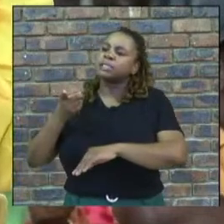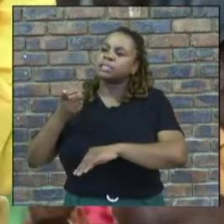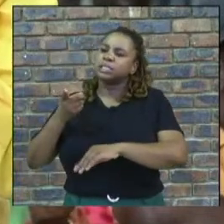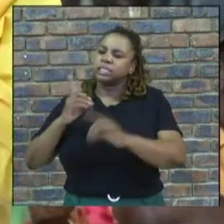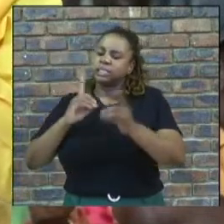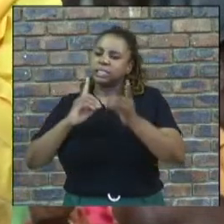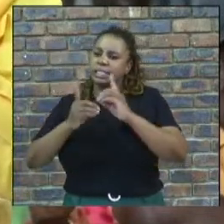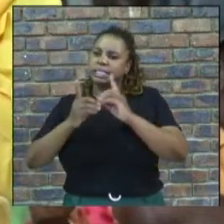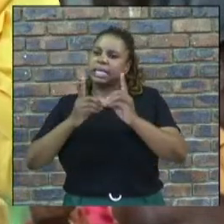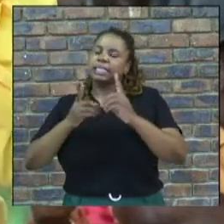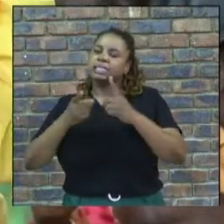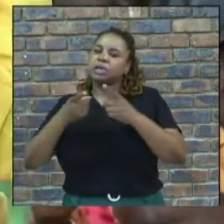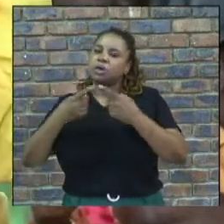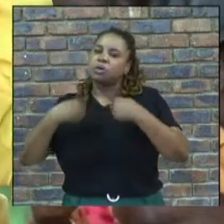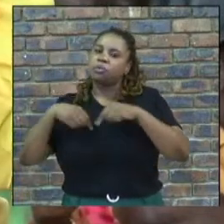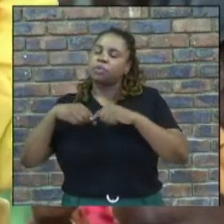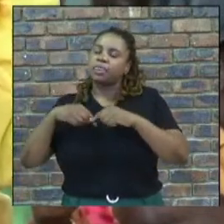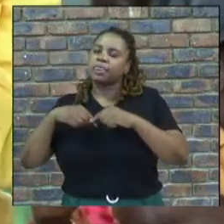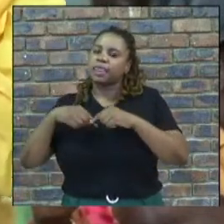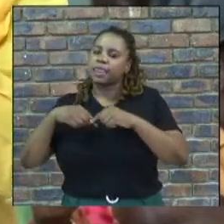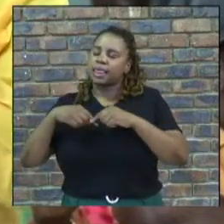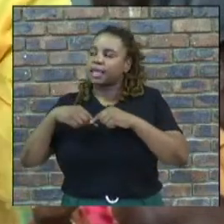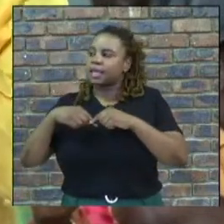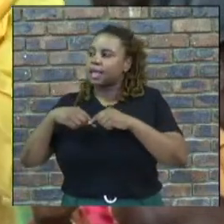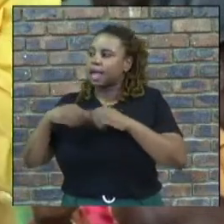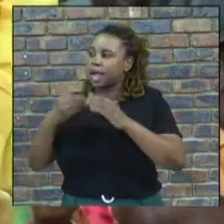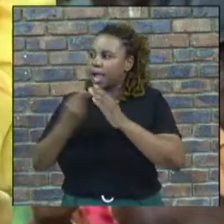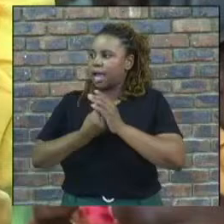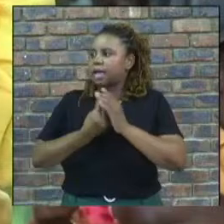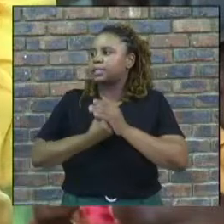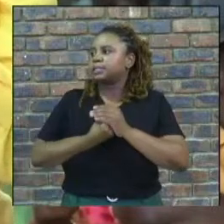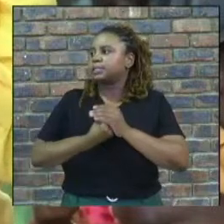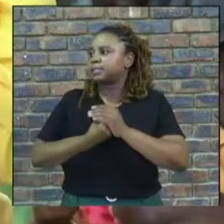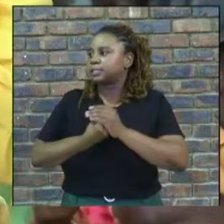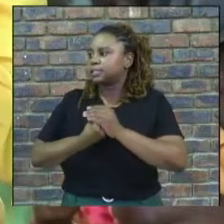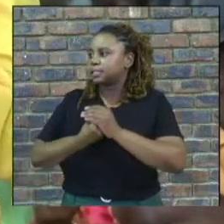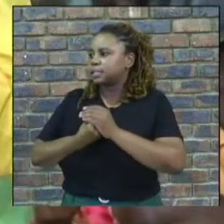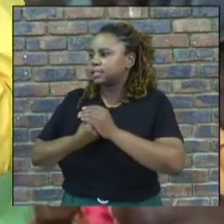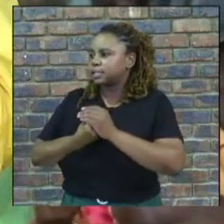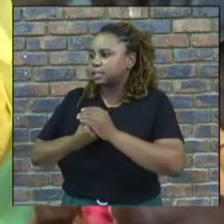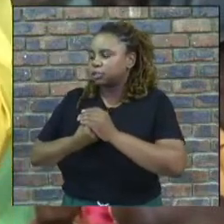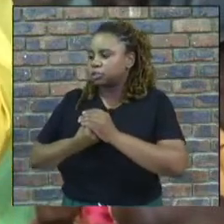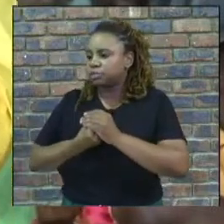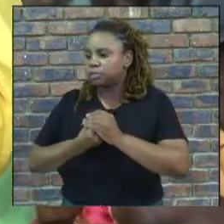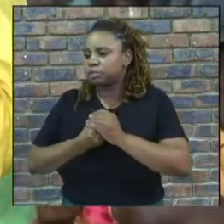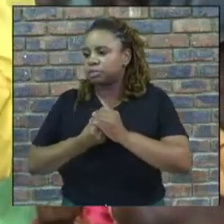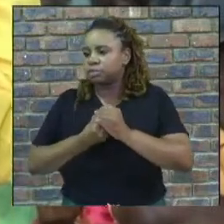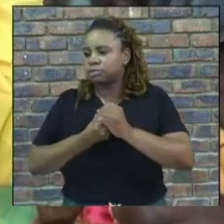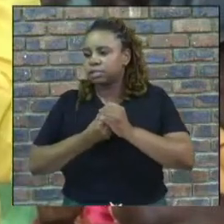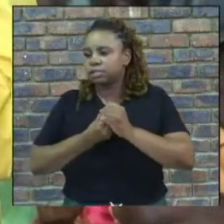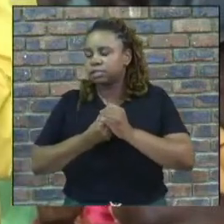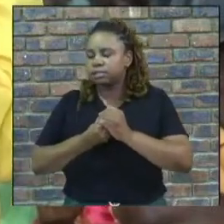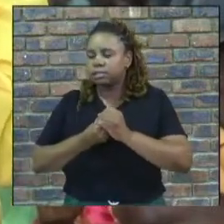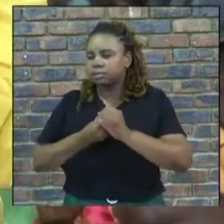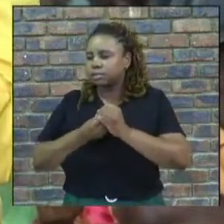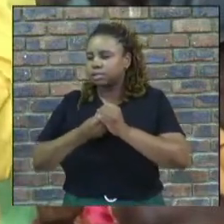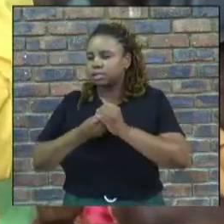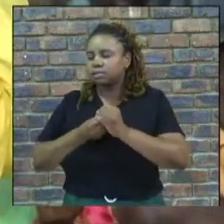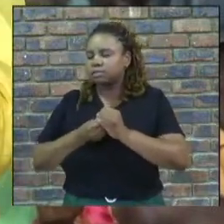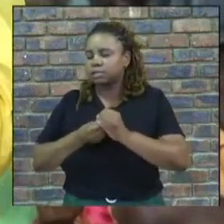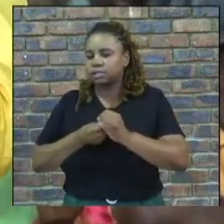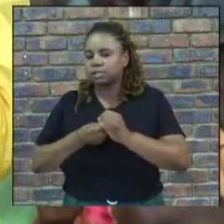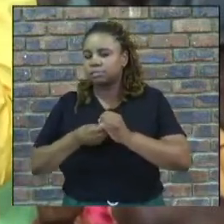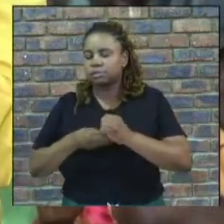same time, siyiphasise same time. Into le i-channel iyahlala phansi. Yabonisana